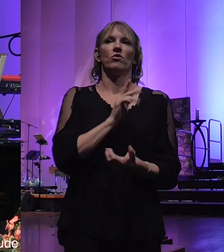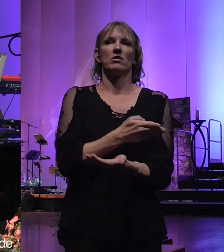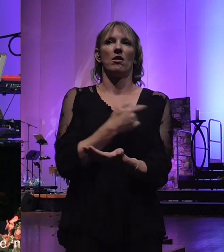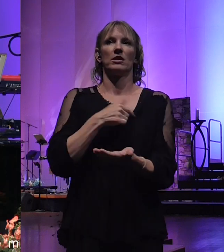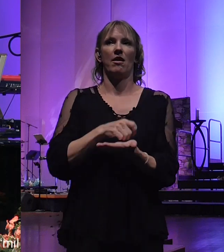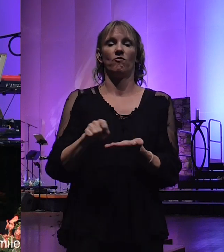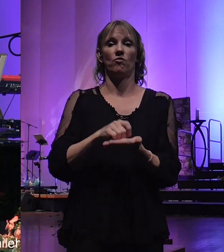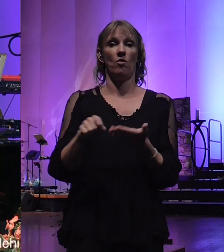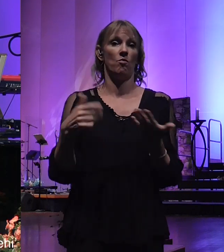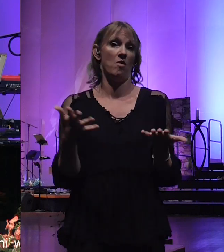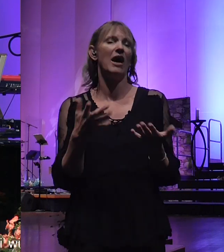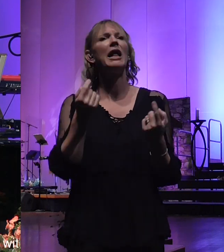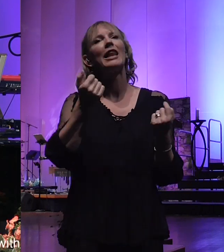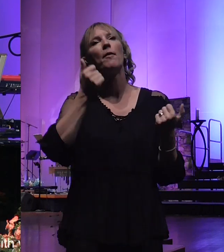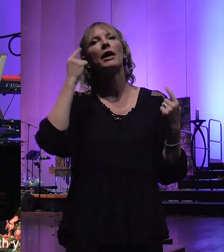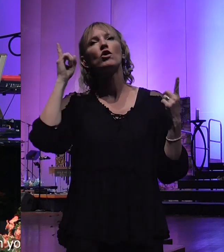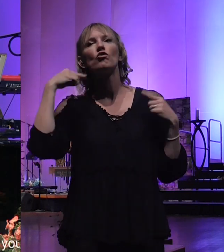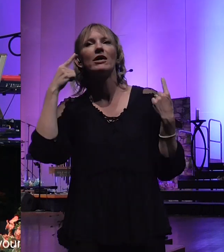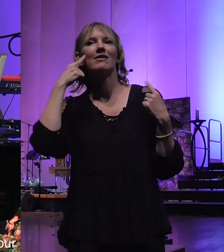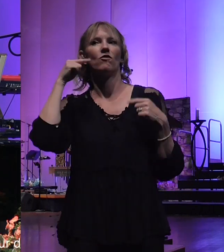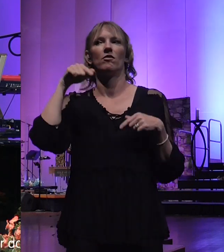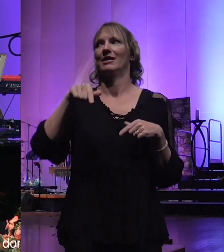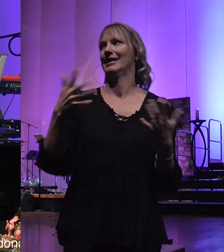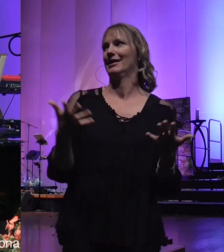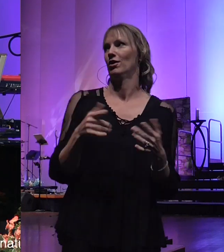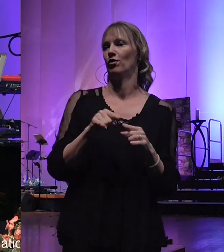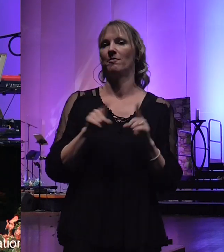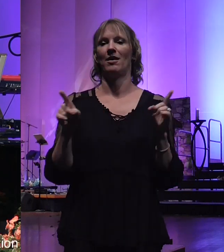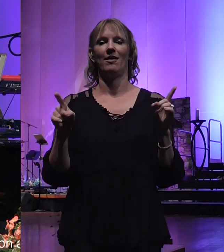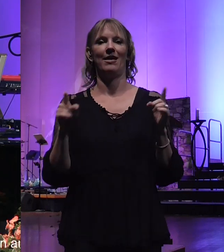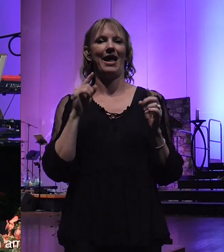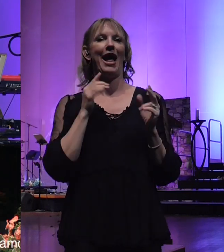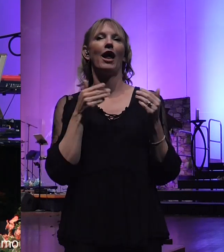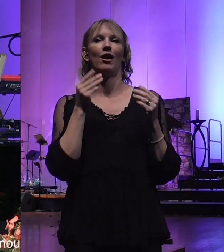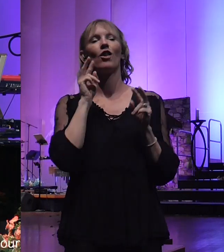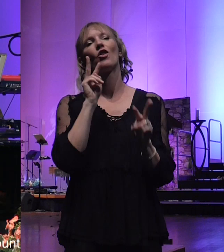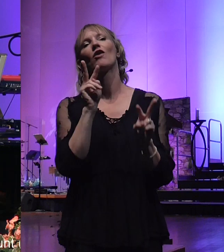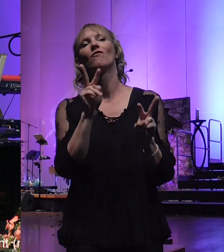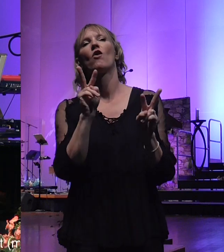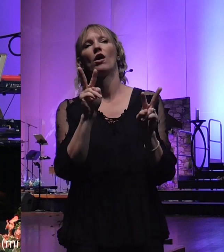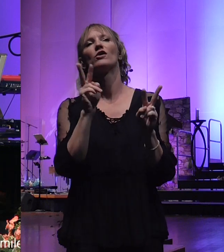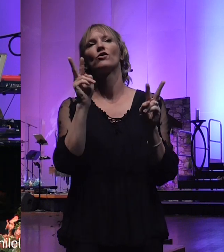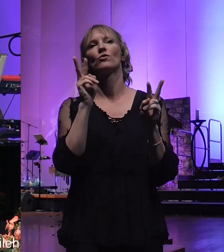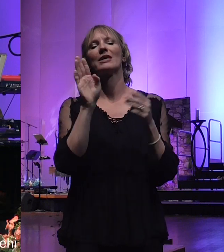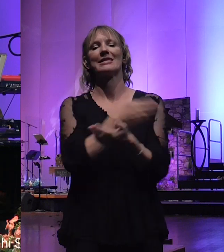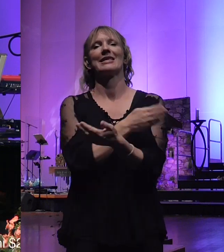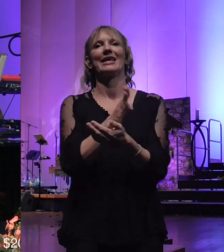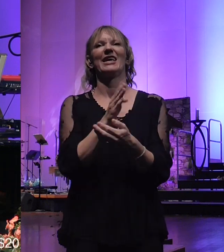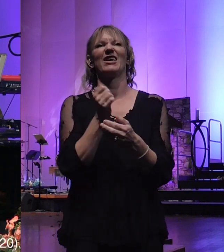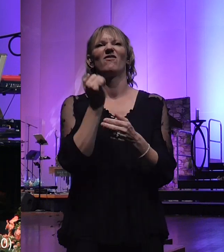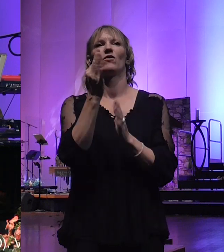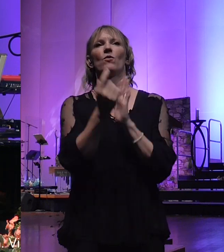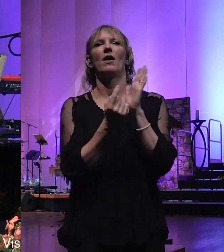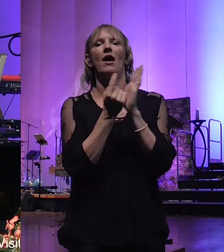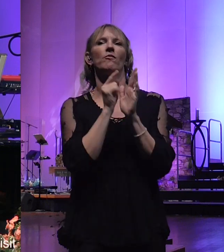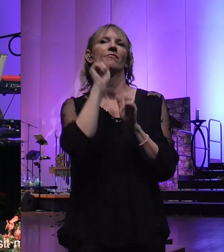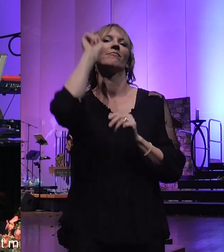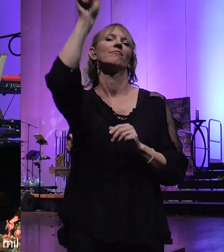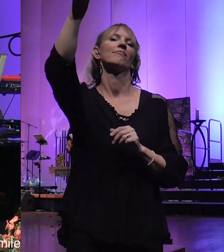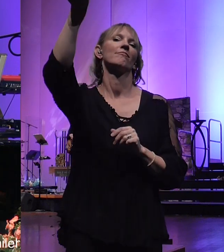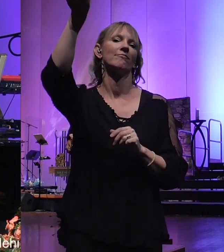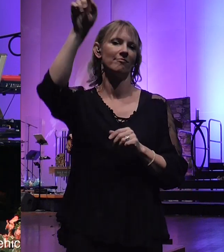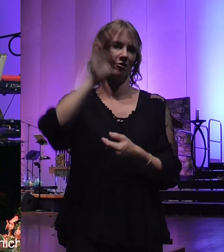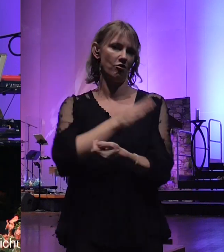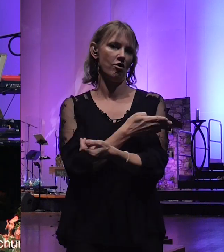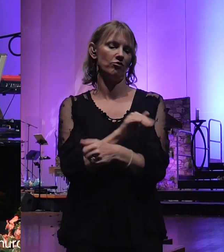ever wrote is a little crazy for this stage here, but I look forward to sharing it with you in a few hours. I think you will get a kick out of